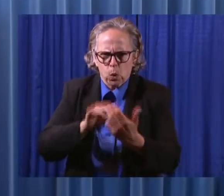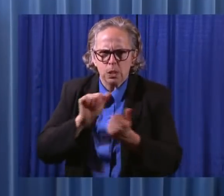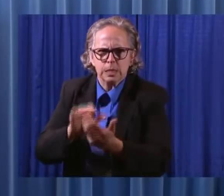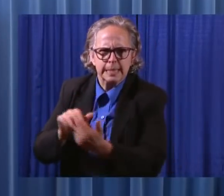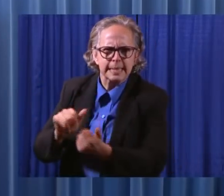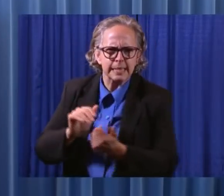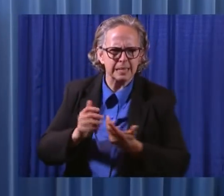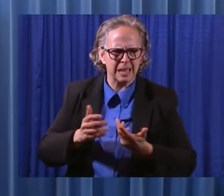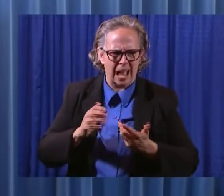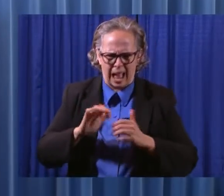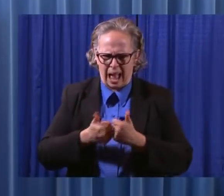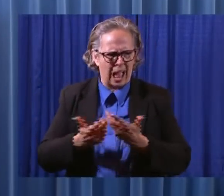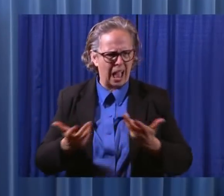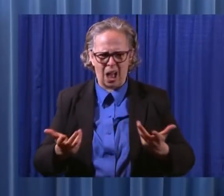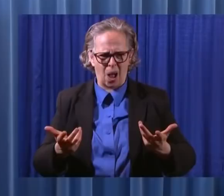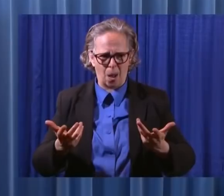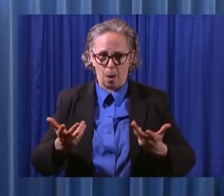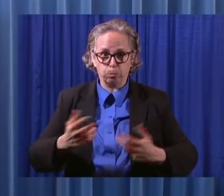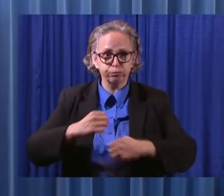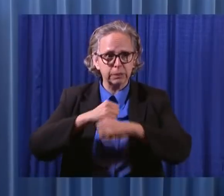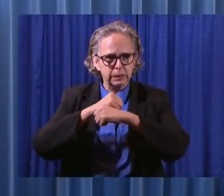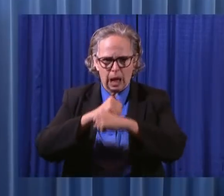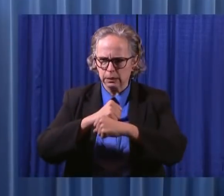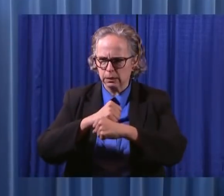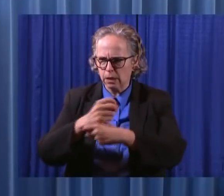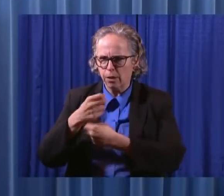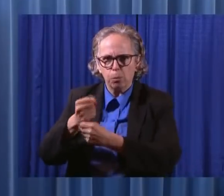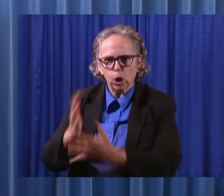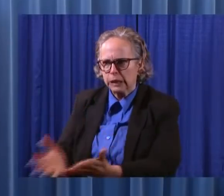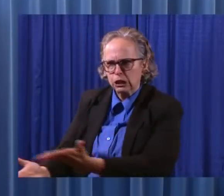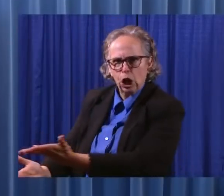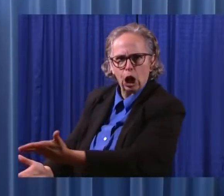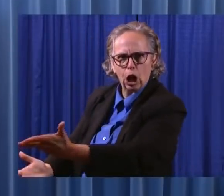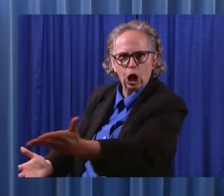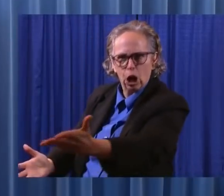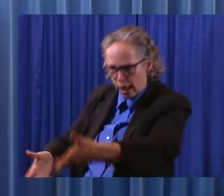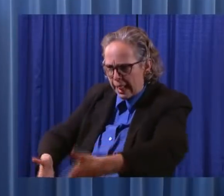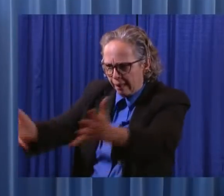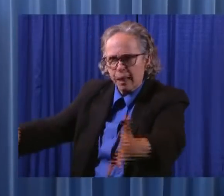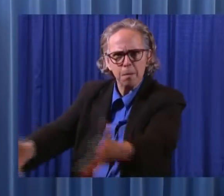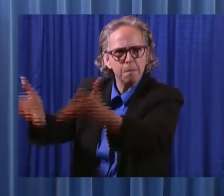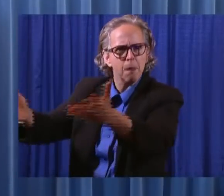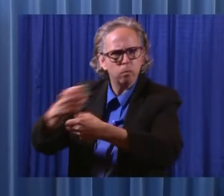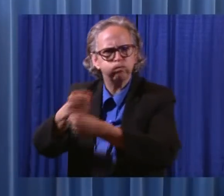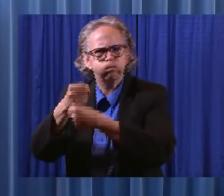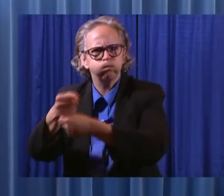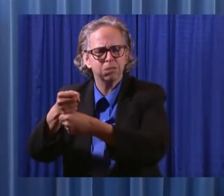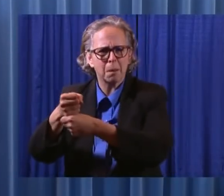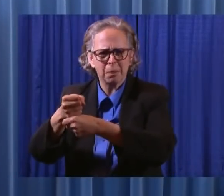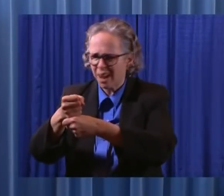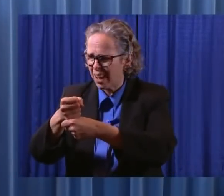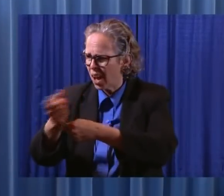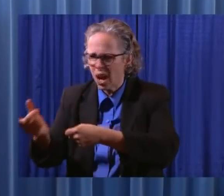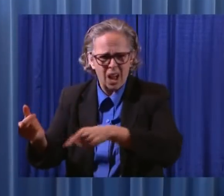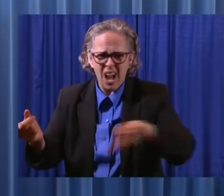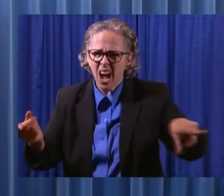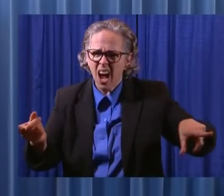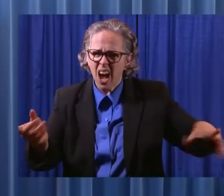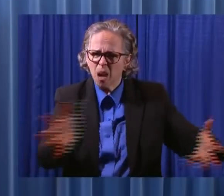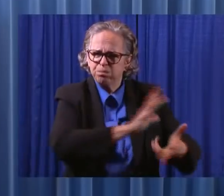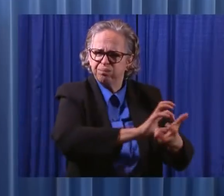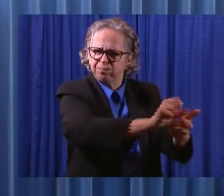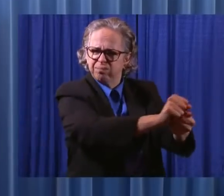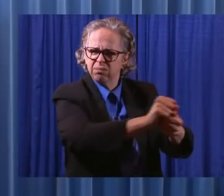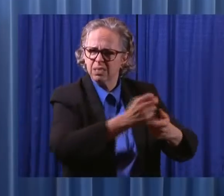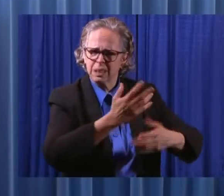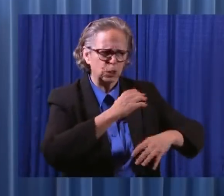do I protect protesters, but at the same time not allow businesses to be destroyed, lives to